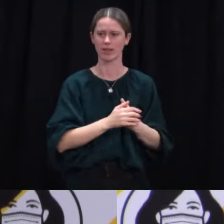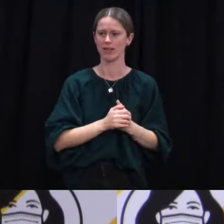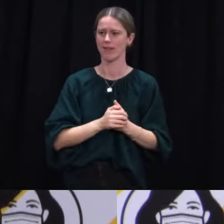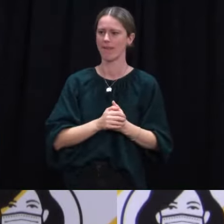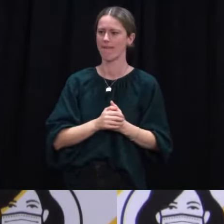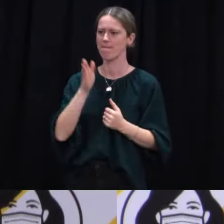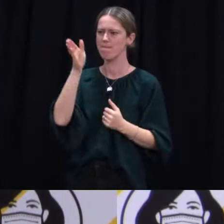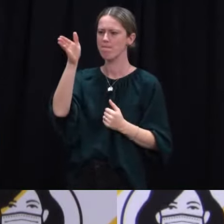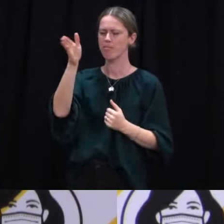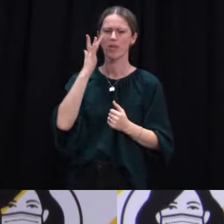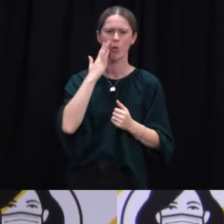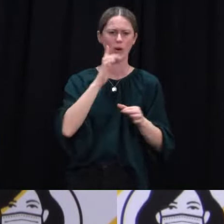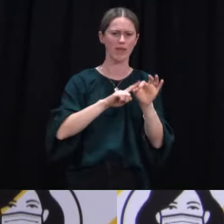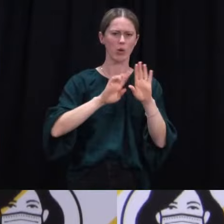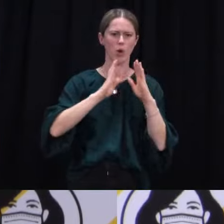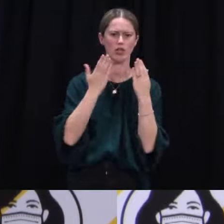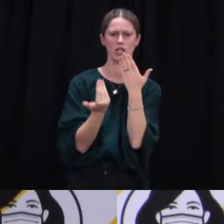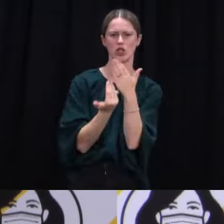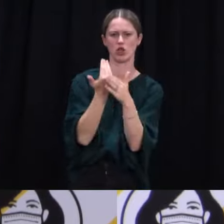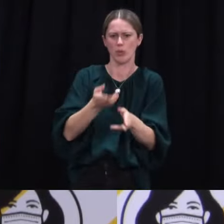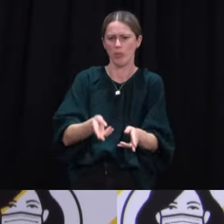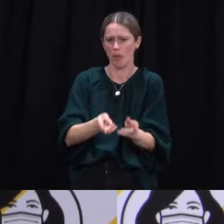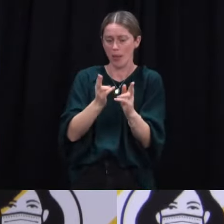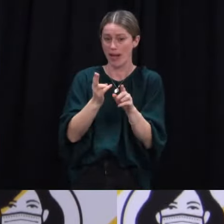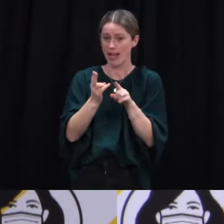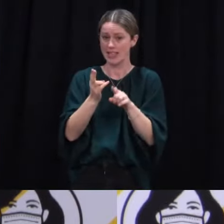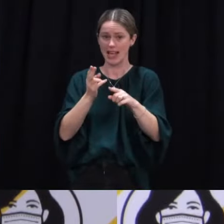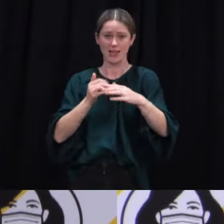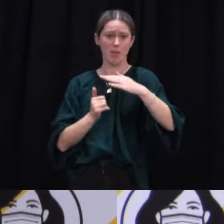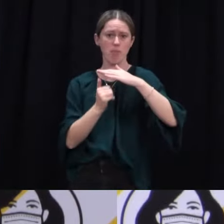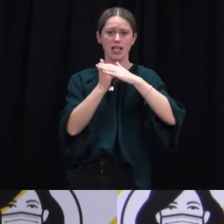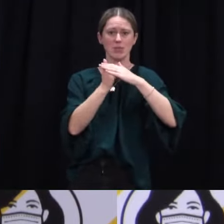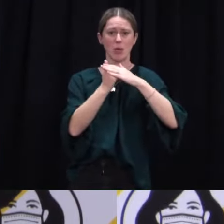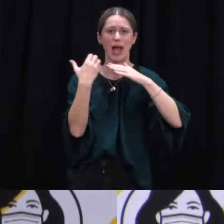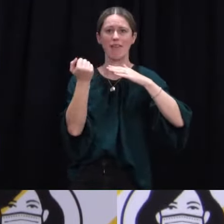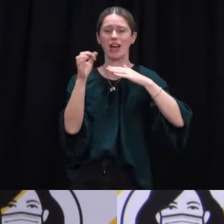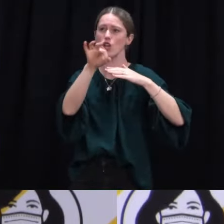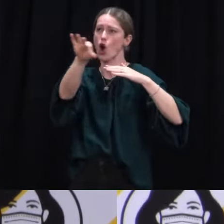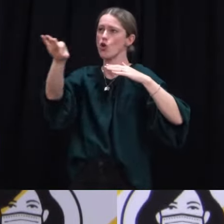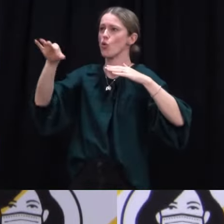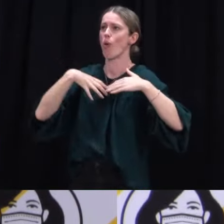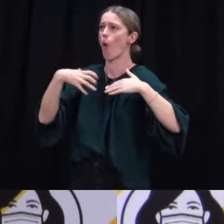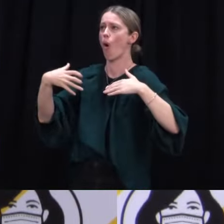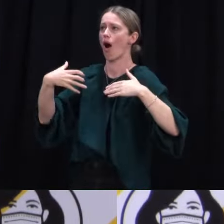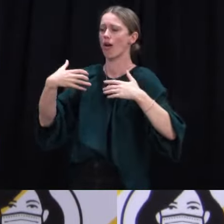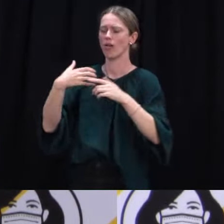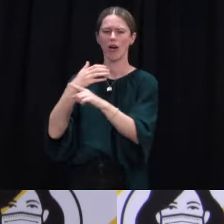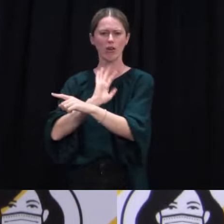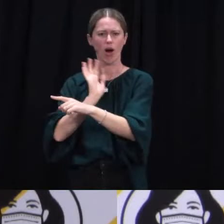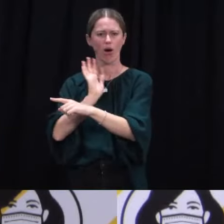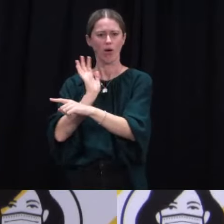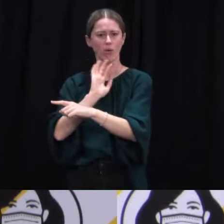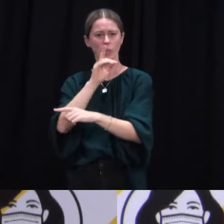the quarantine facility has been stood up, is that the absolute limit of quarantine rooms that New Zealand could stand up? No, well,